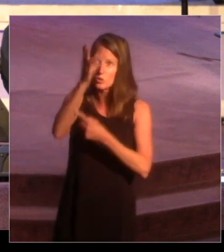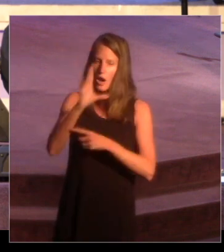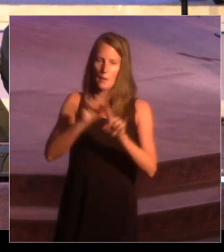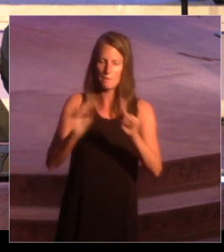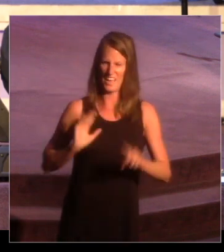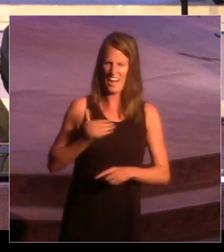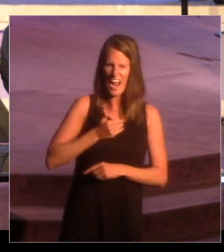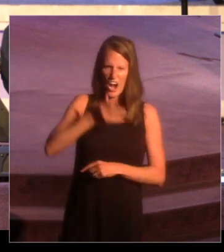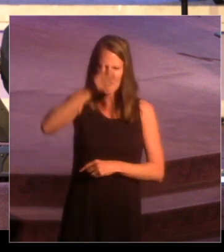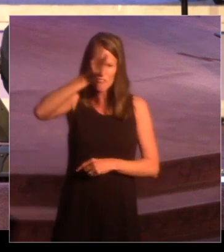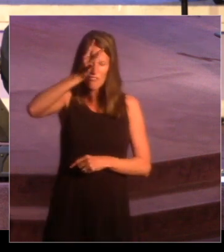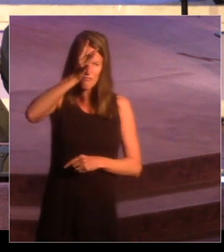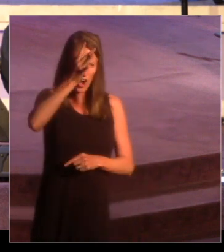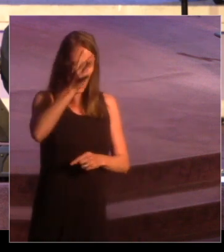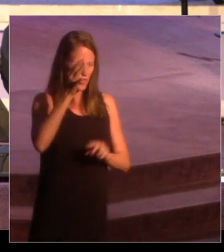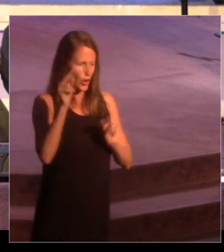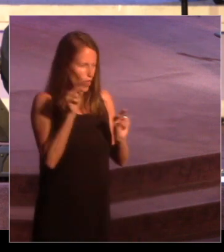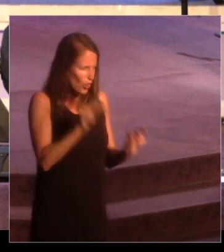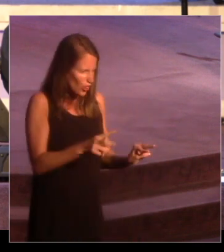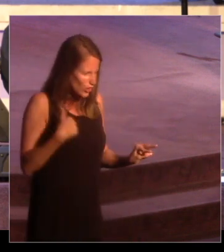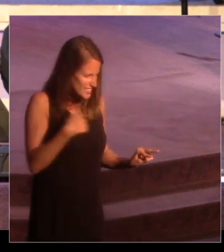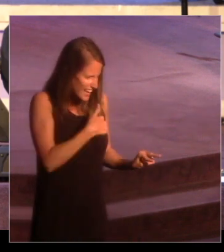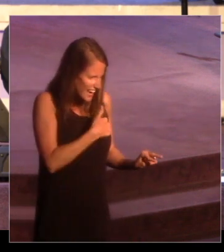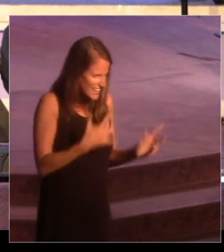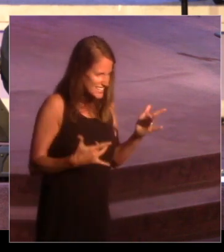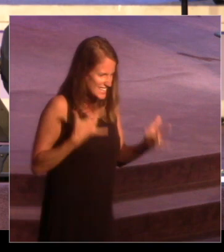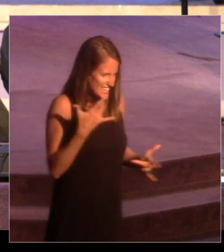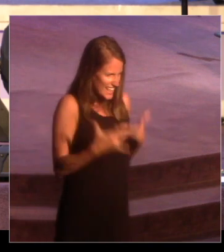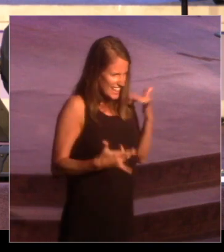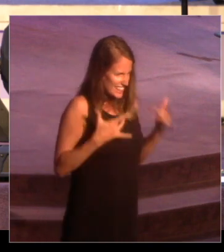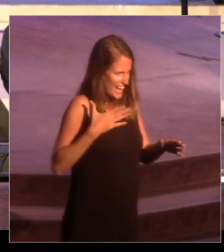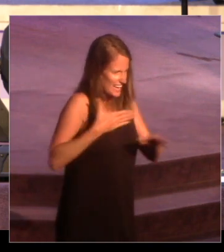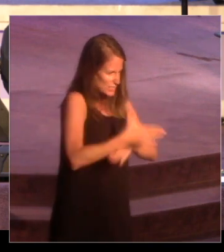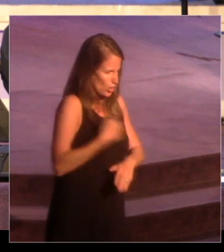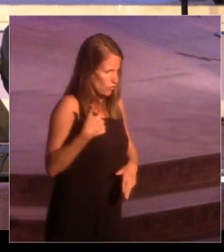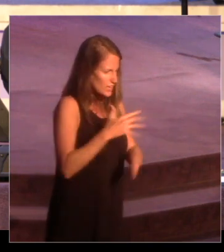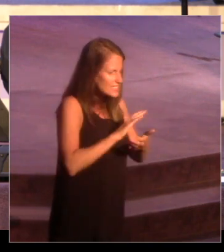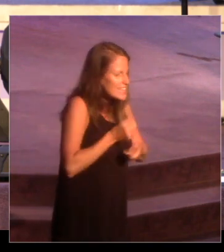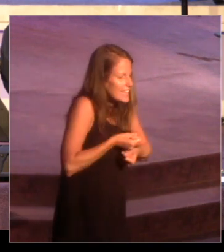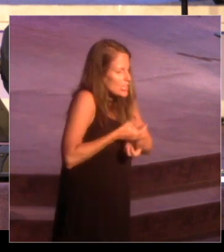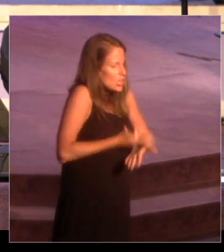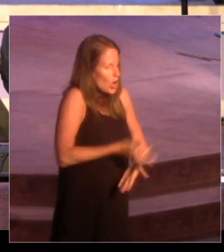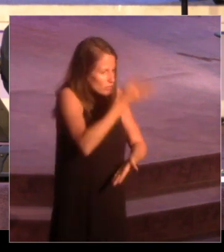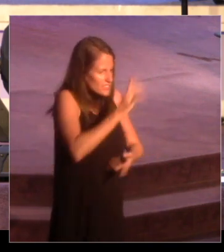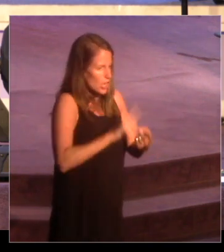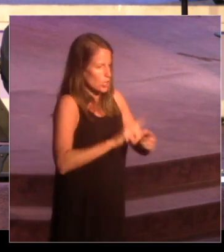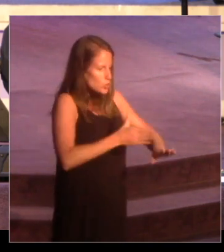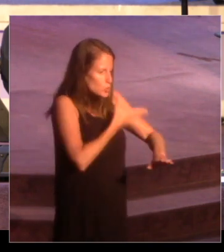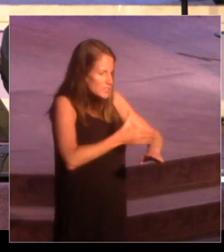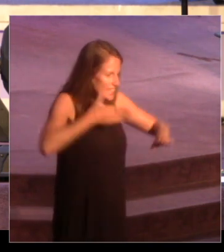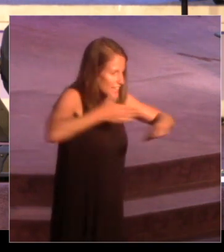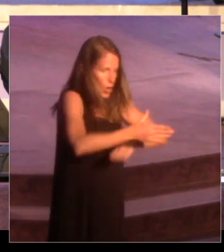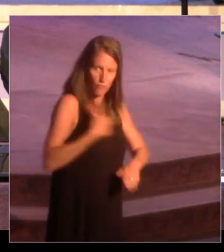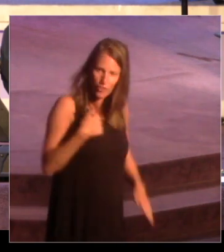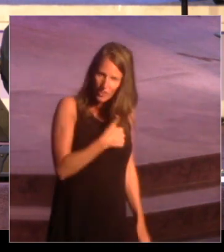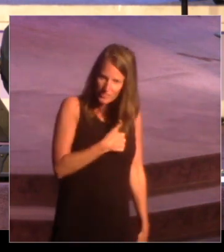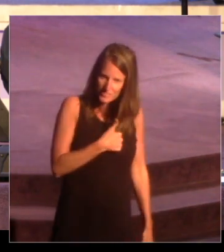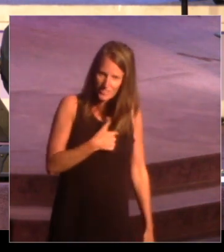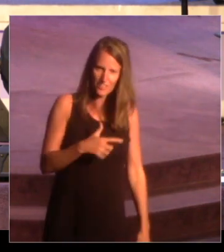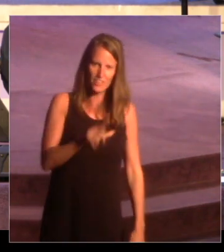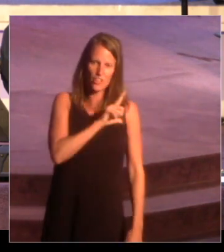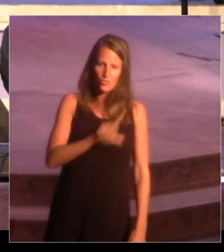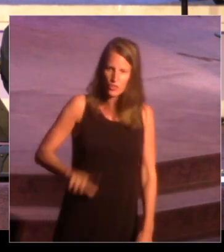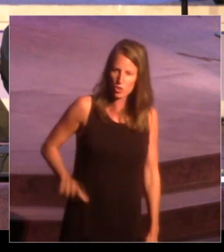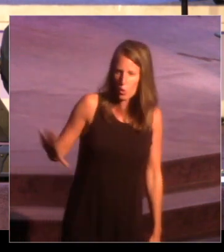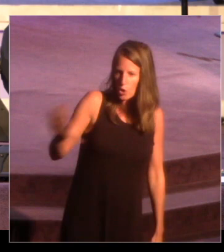father who delights over us so much that it brings him to song. Listen to what this says. The Lord your God is